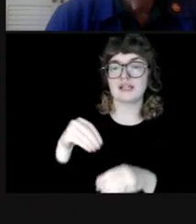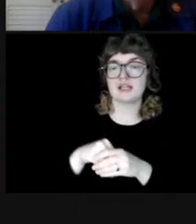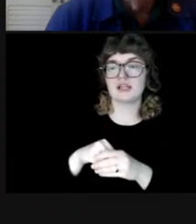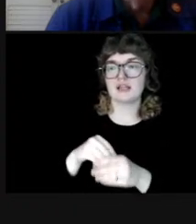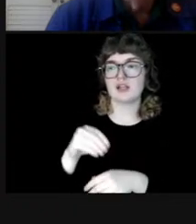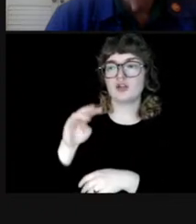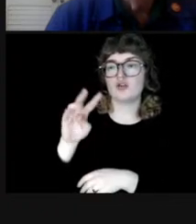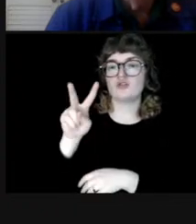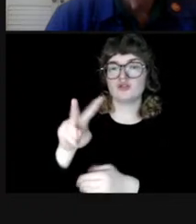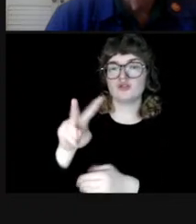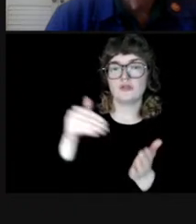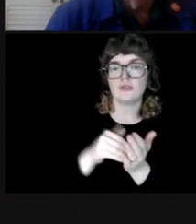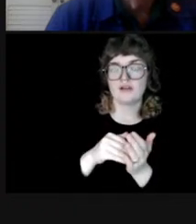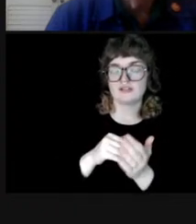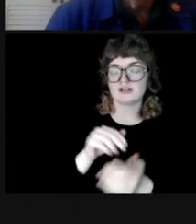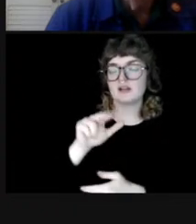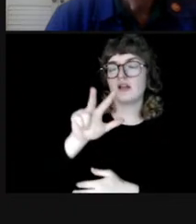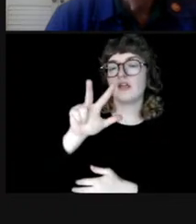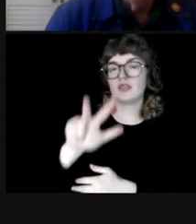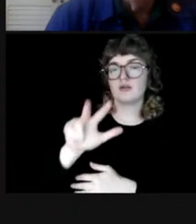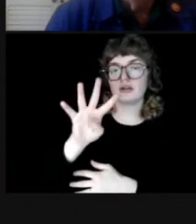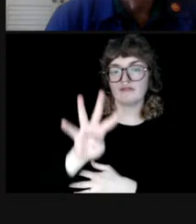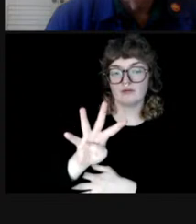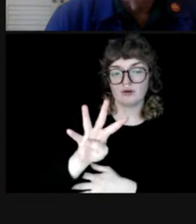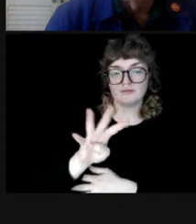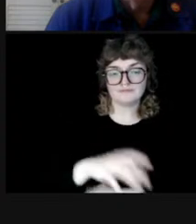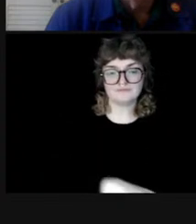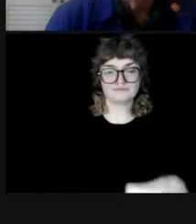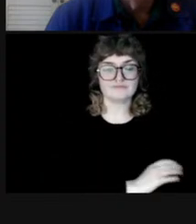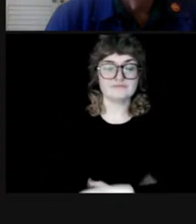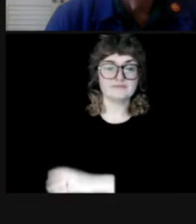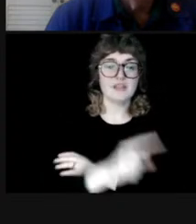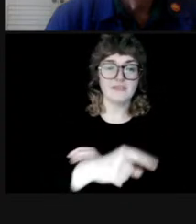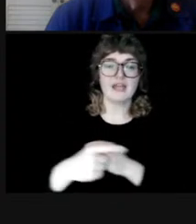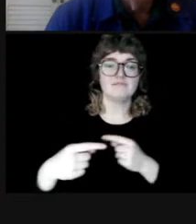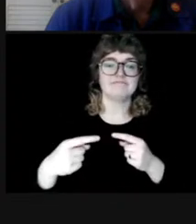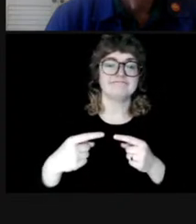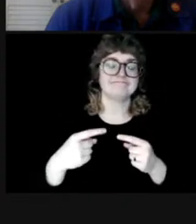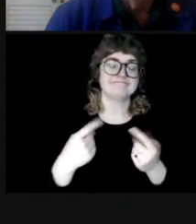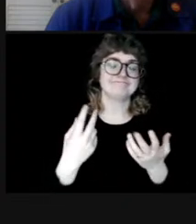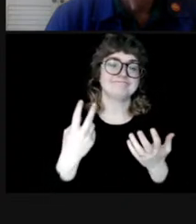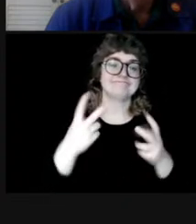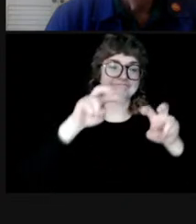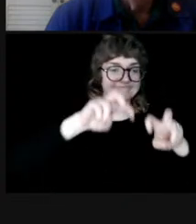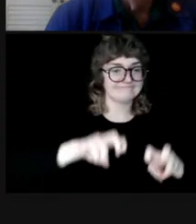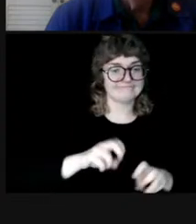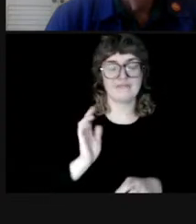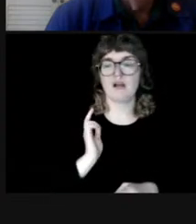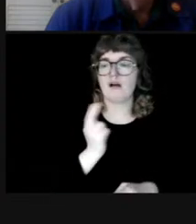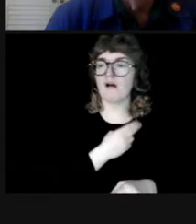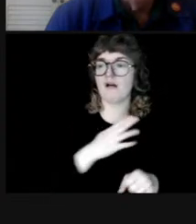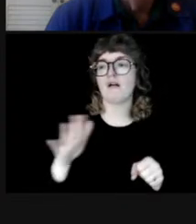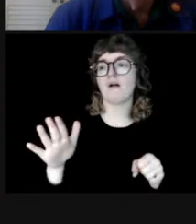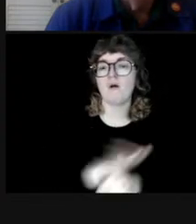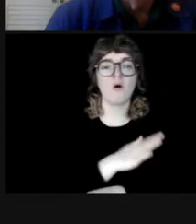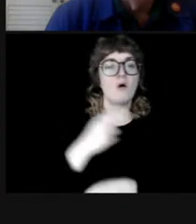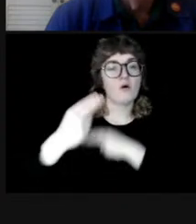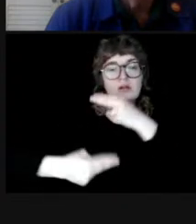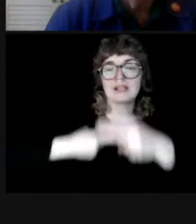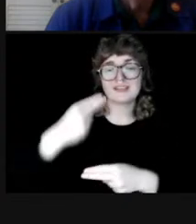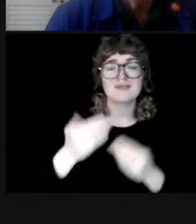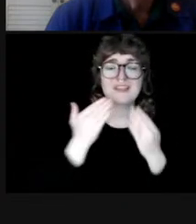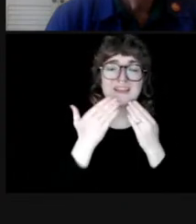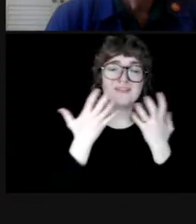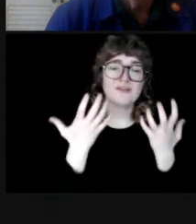we'll have a chance without competition to tell our entire history. So thanks for listening. We look forward to involving the